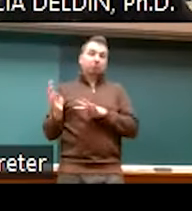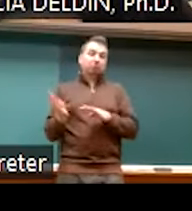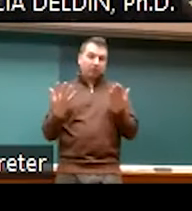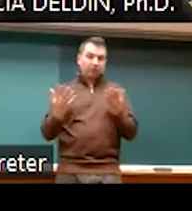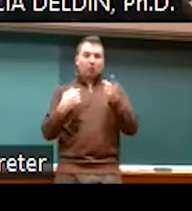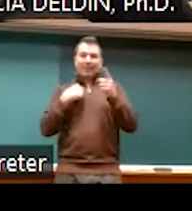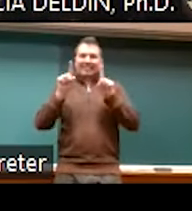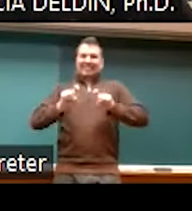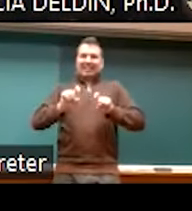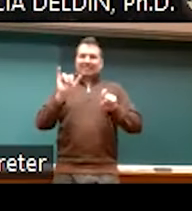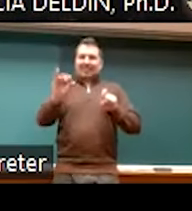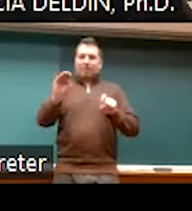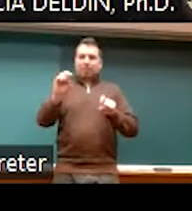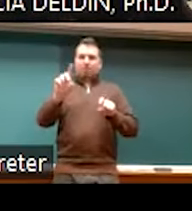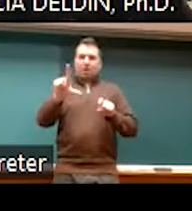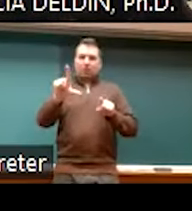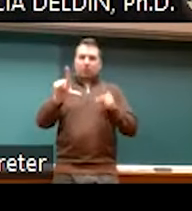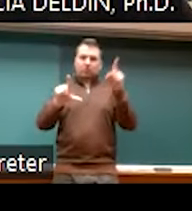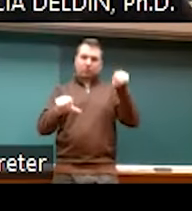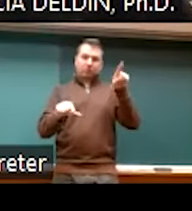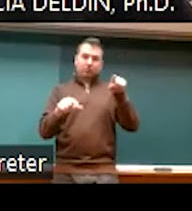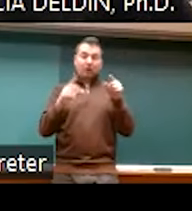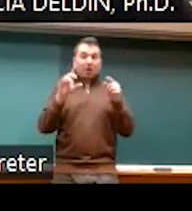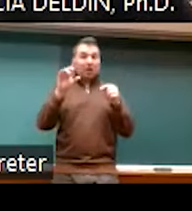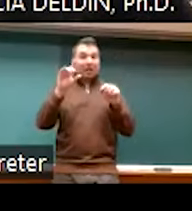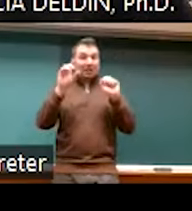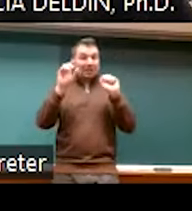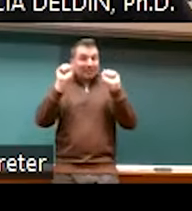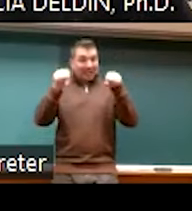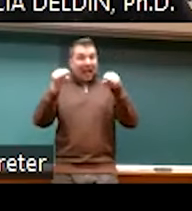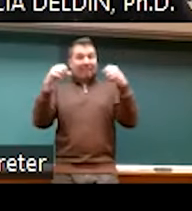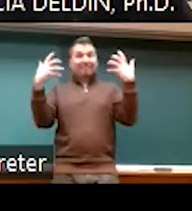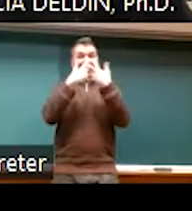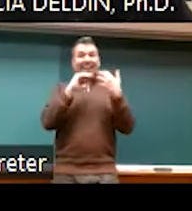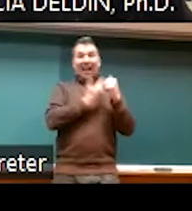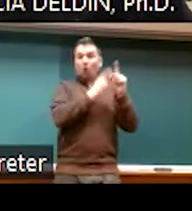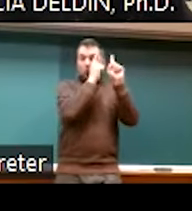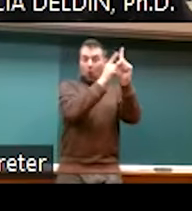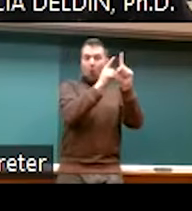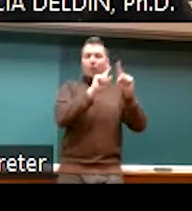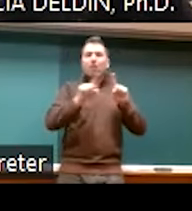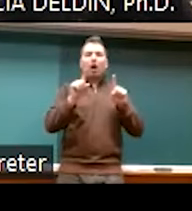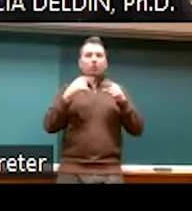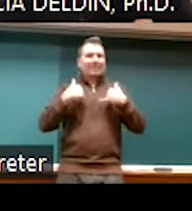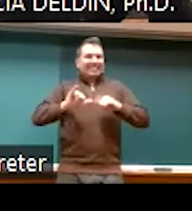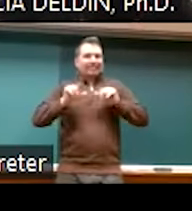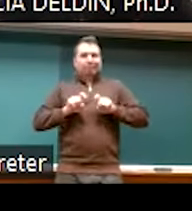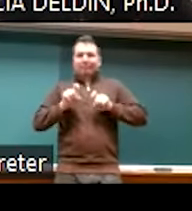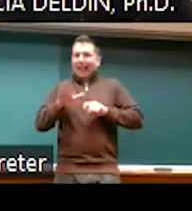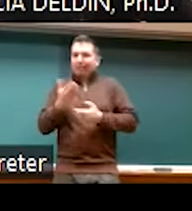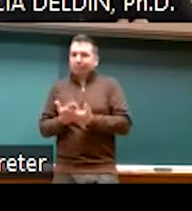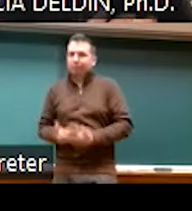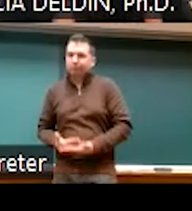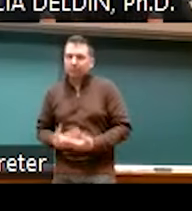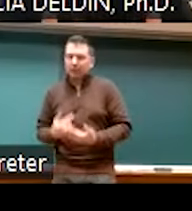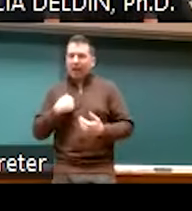test. And actually it fits with what we had originally wanted to do. So I'll let you know, we're gonna start that in this year, hopefully. Like I said, I'm a little bit